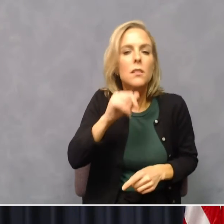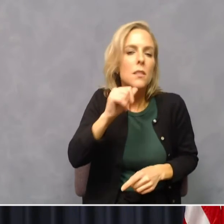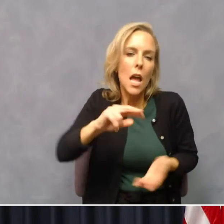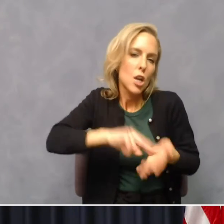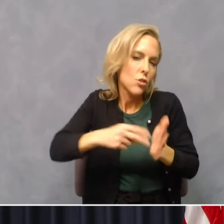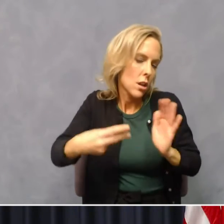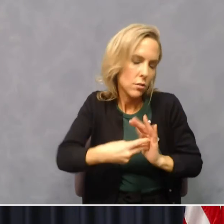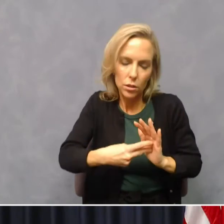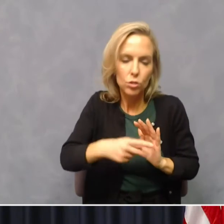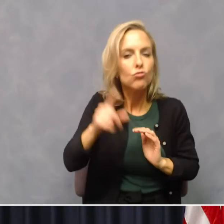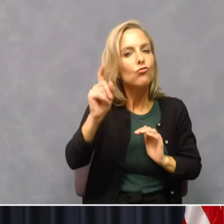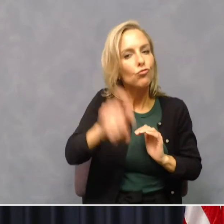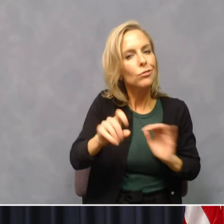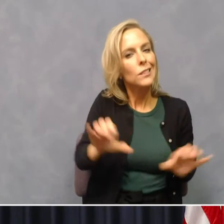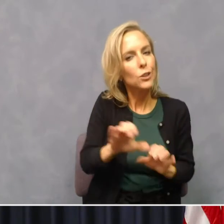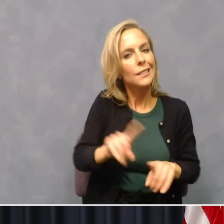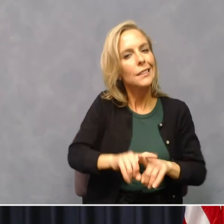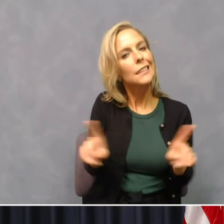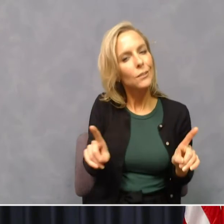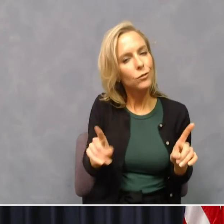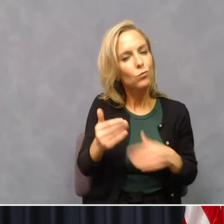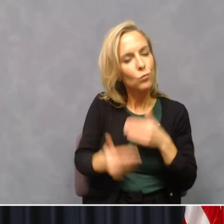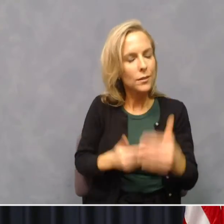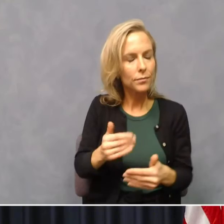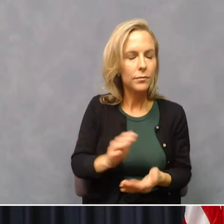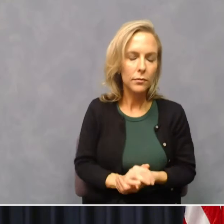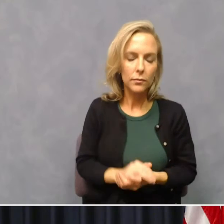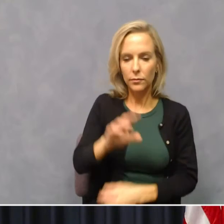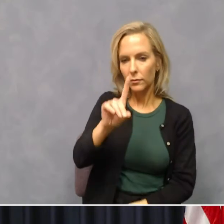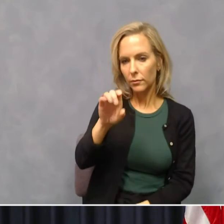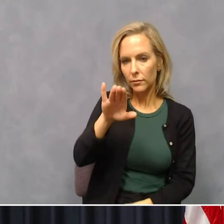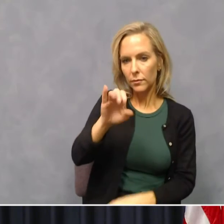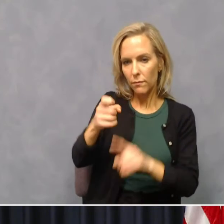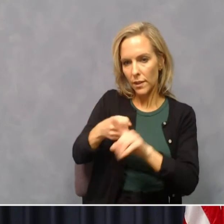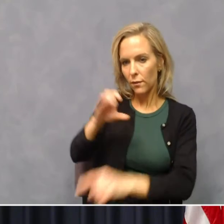it should have been done differently. Debbie Yetter from the Courier-Journal.